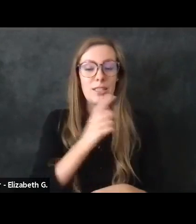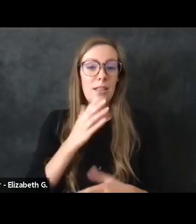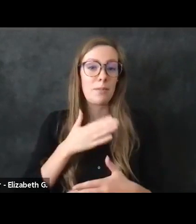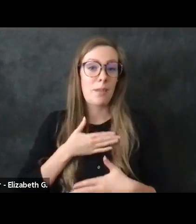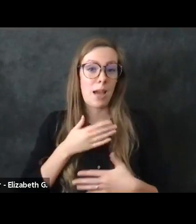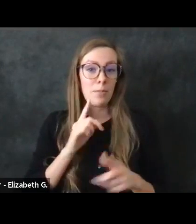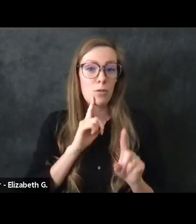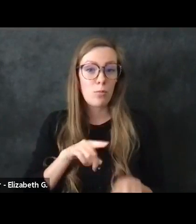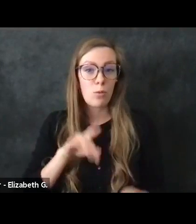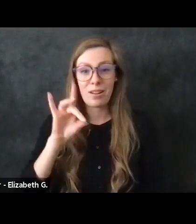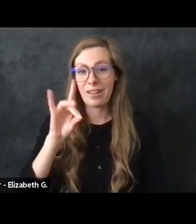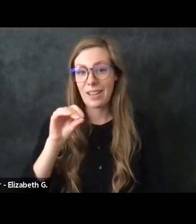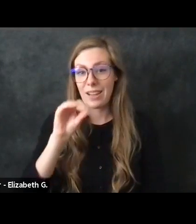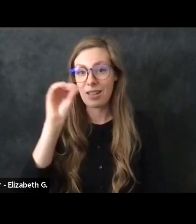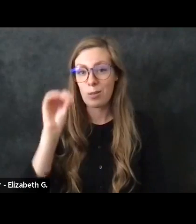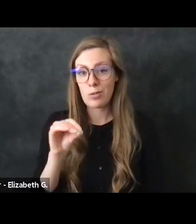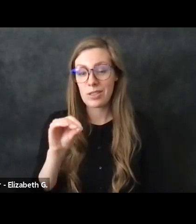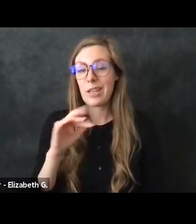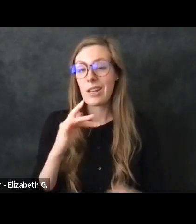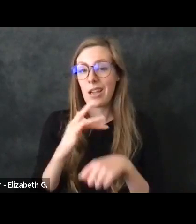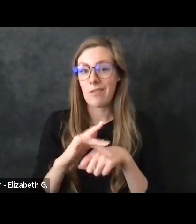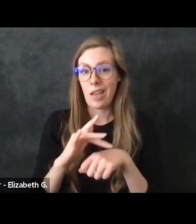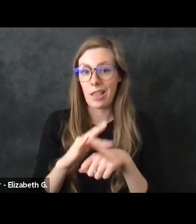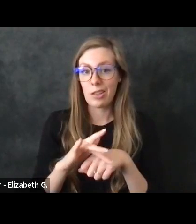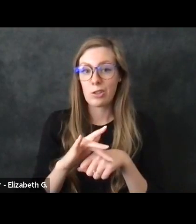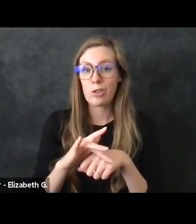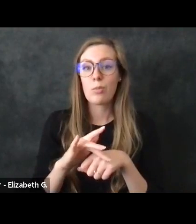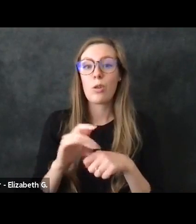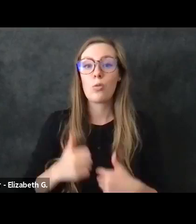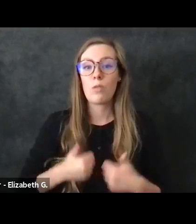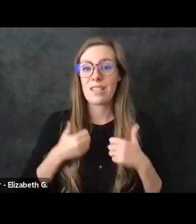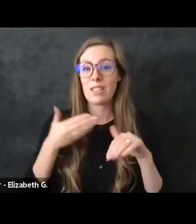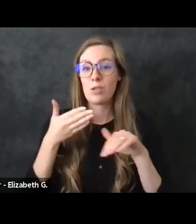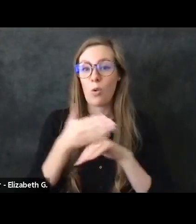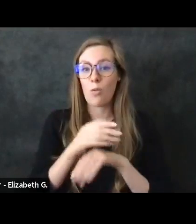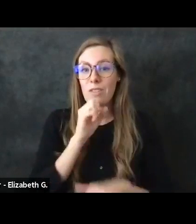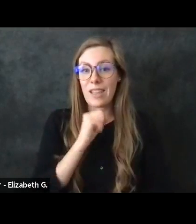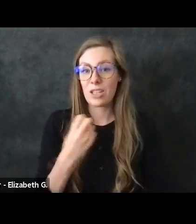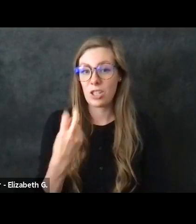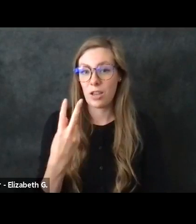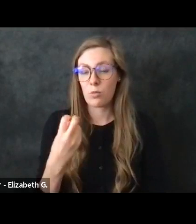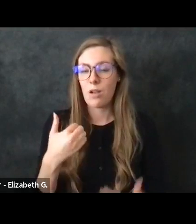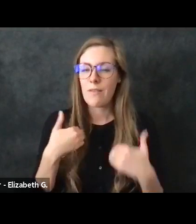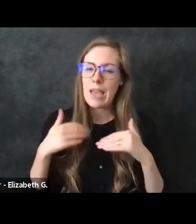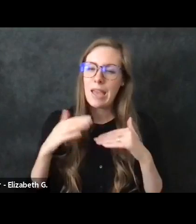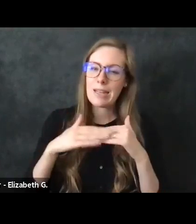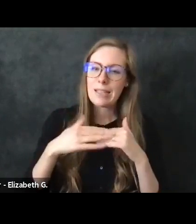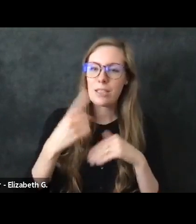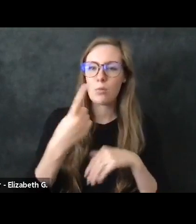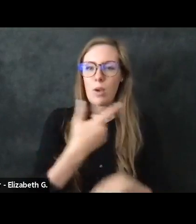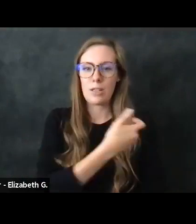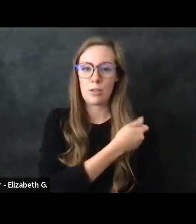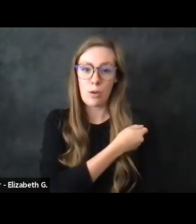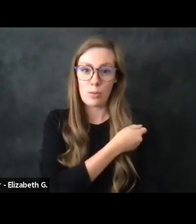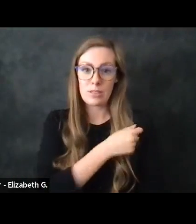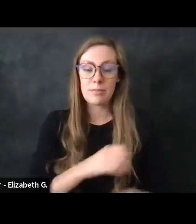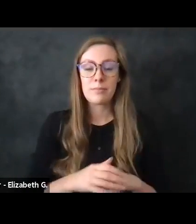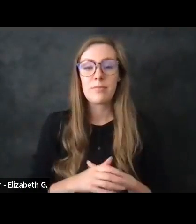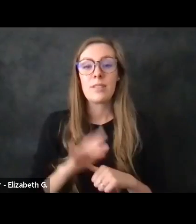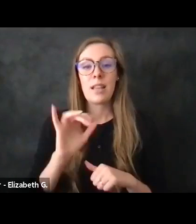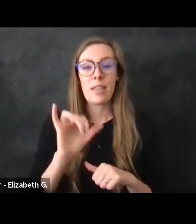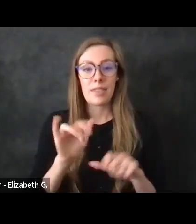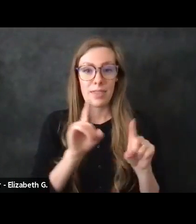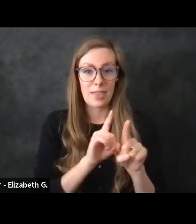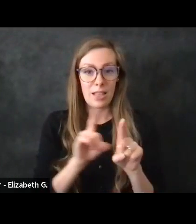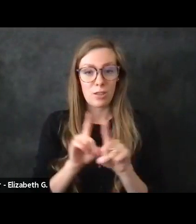report that 80% of eligible Sonoma County residents 12 and older have had at least one dose of a COVID vaccine. And that's also